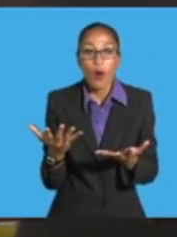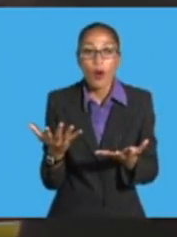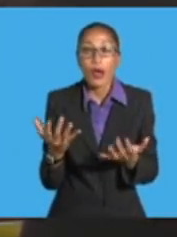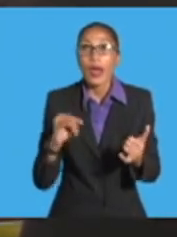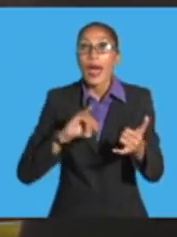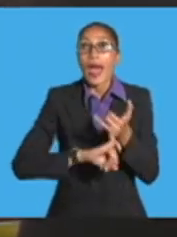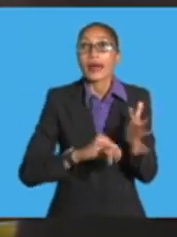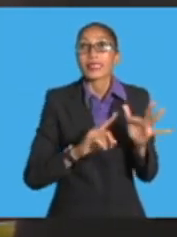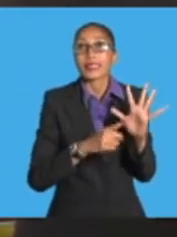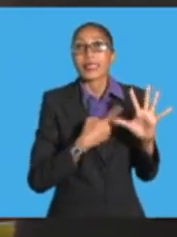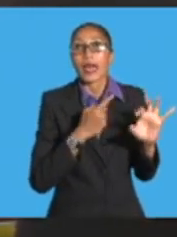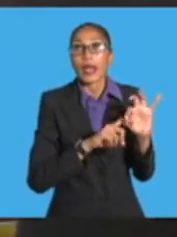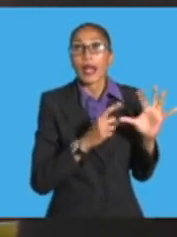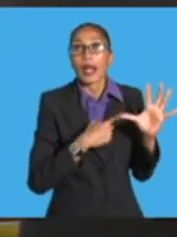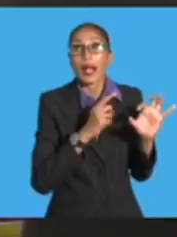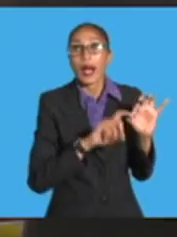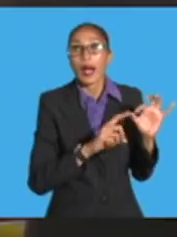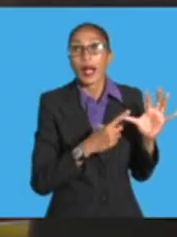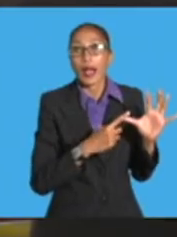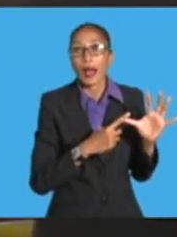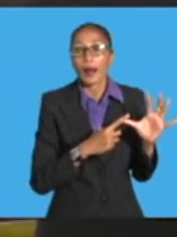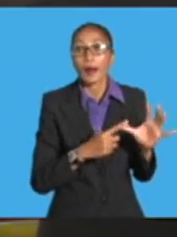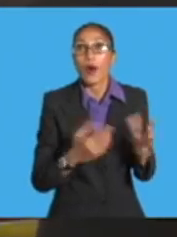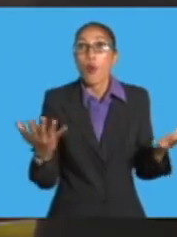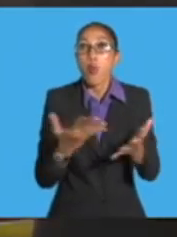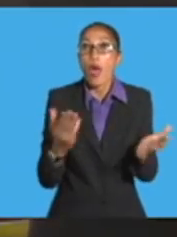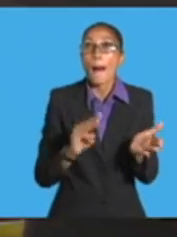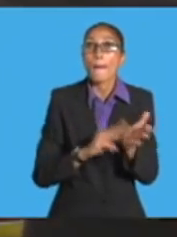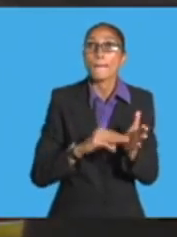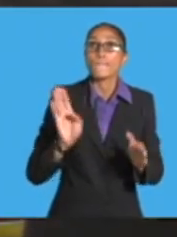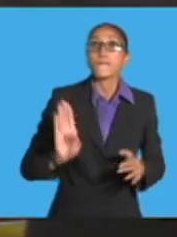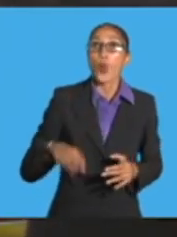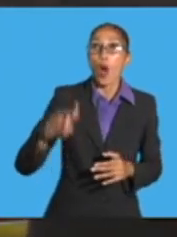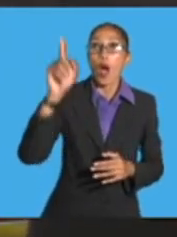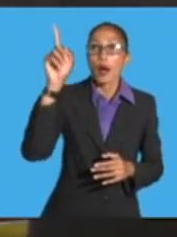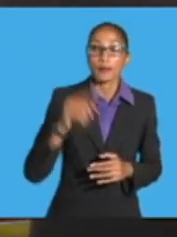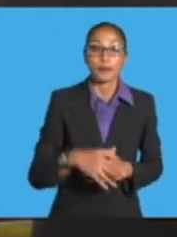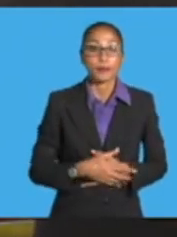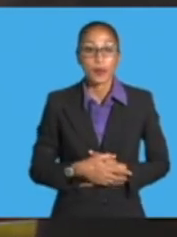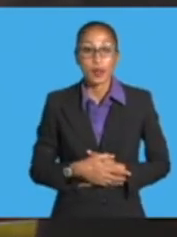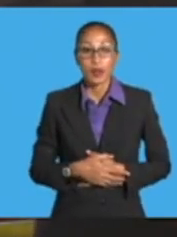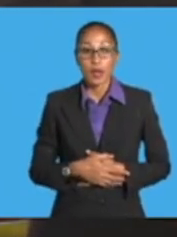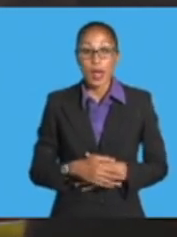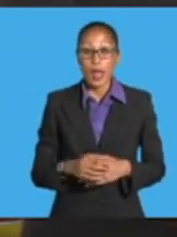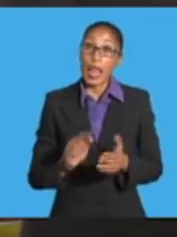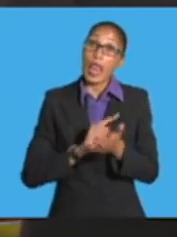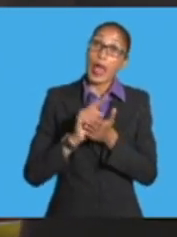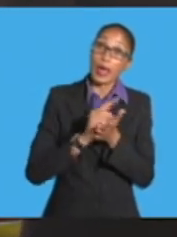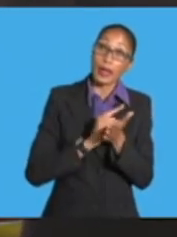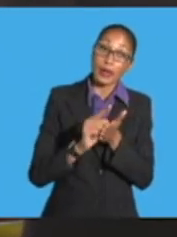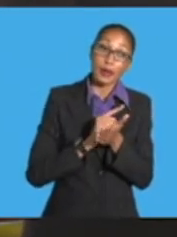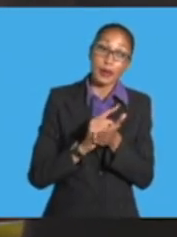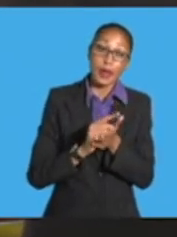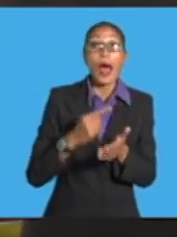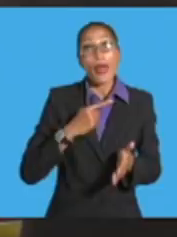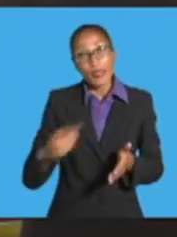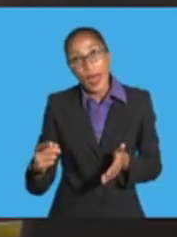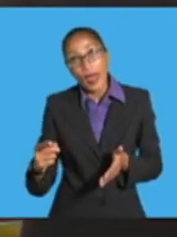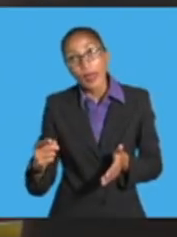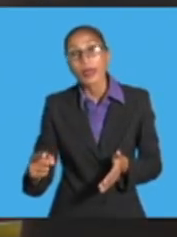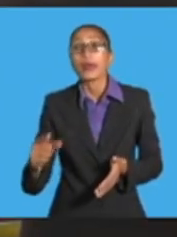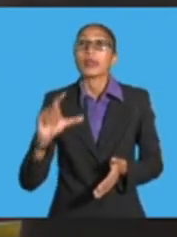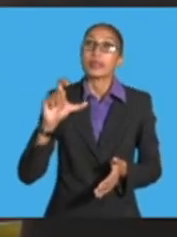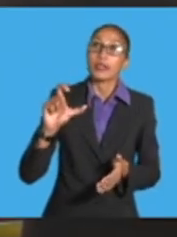Segaga Secondary School in the education district of Maduwata, Bua. Later on, I gained temporary civil servant